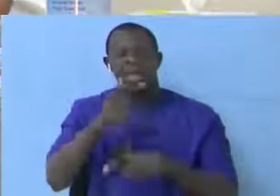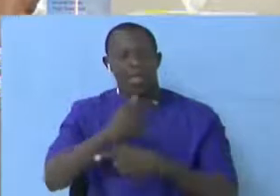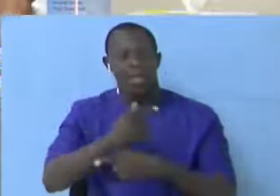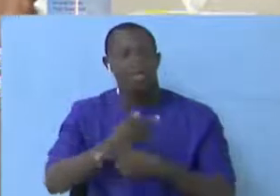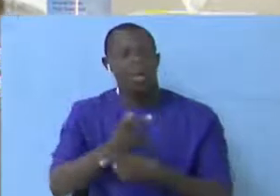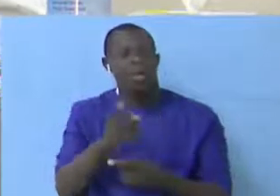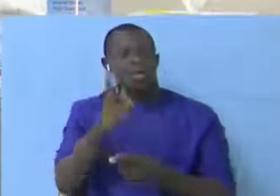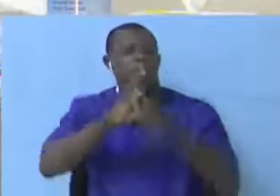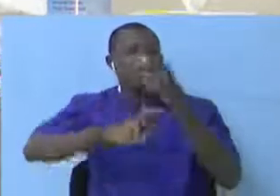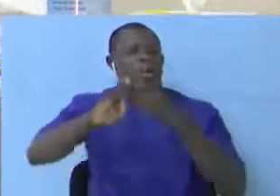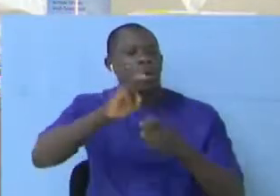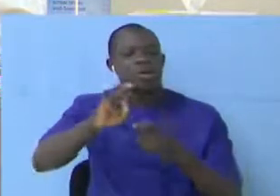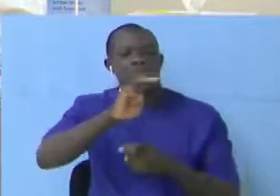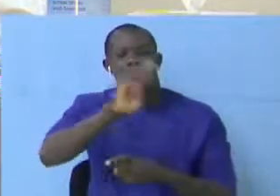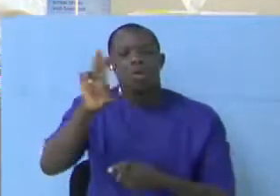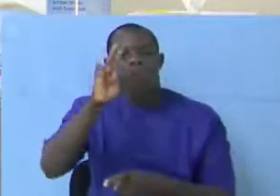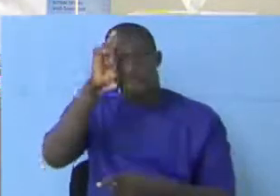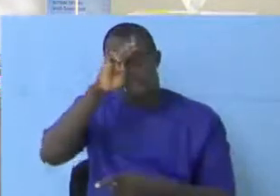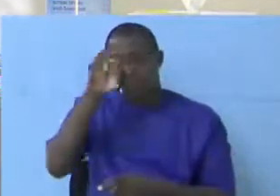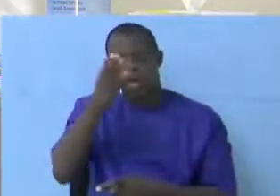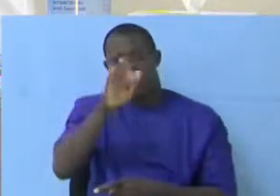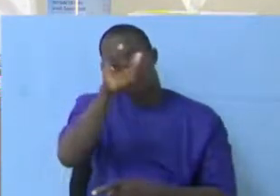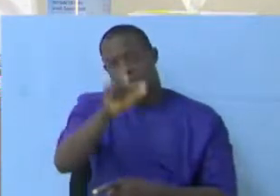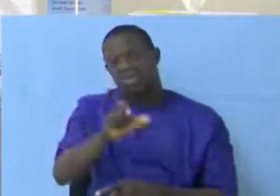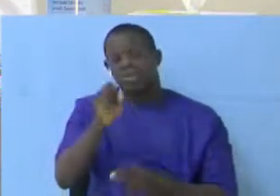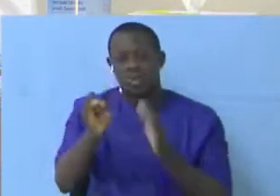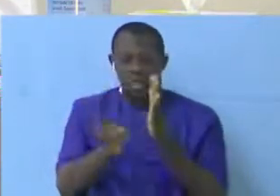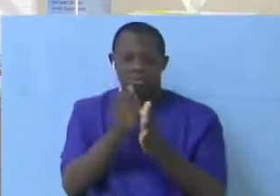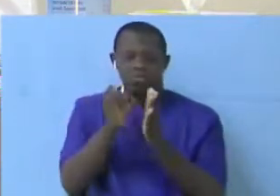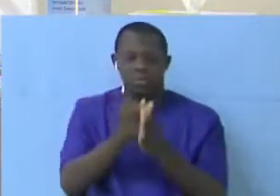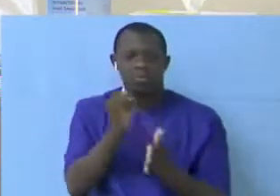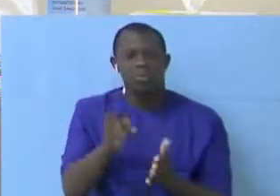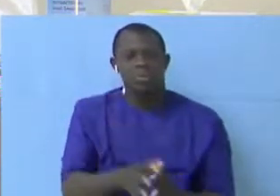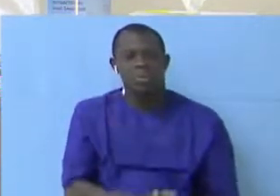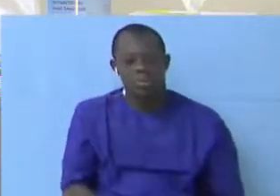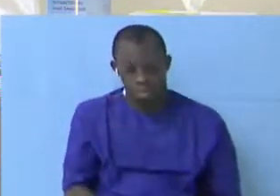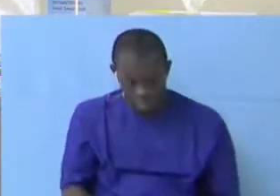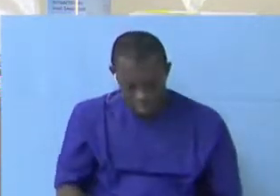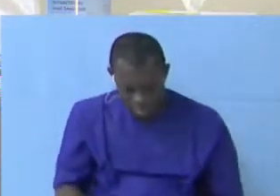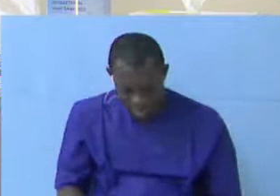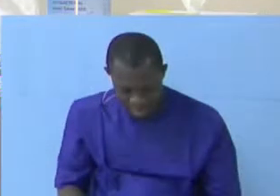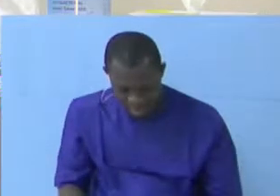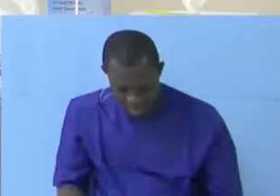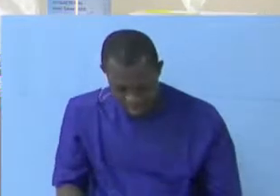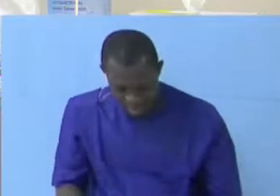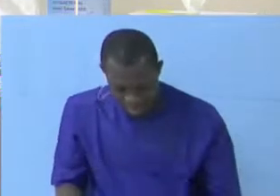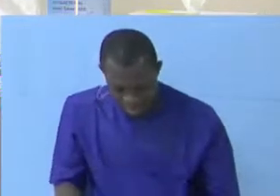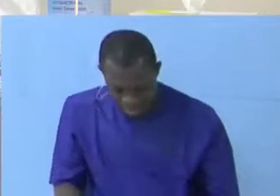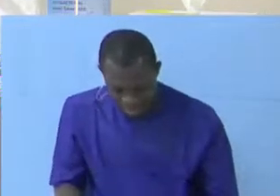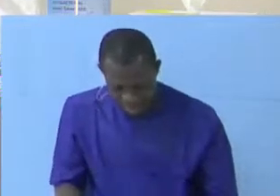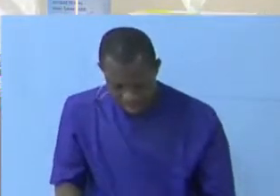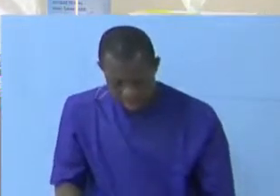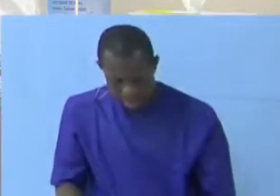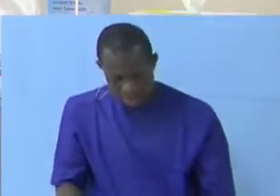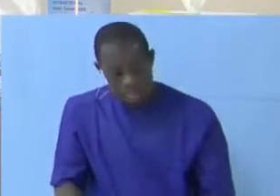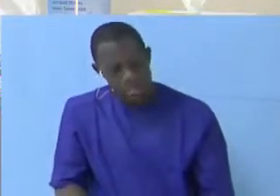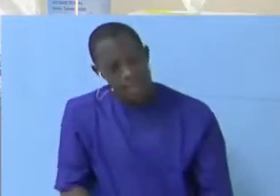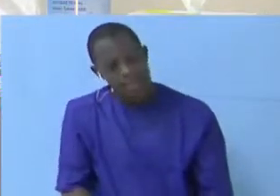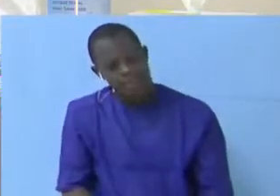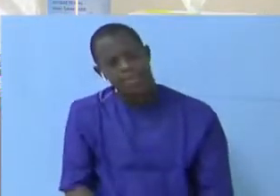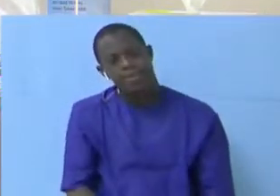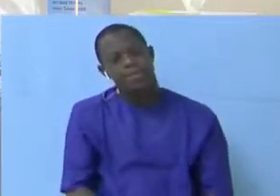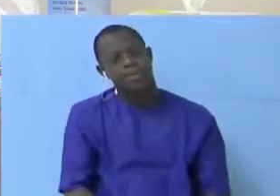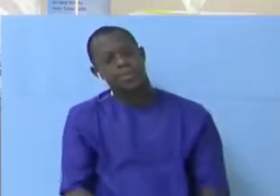be investigated. Well, okay. The interpreter, please. Again, there is no reason. That is